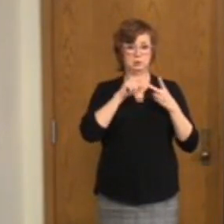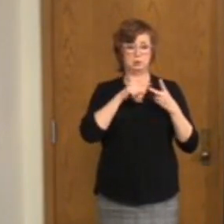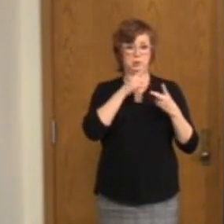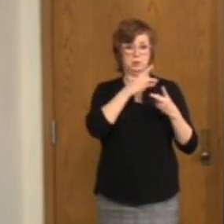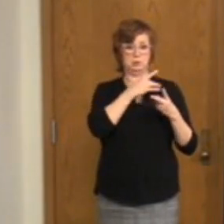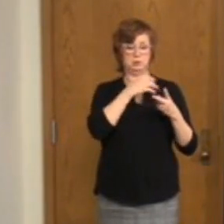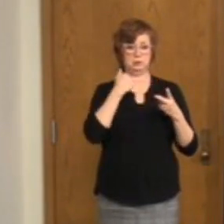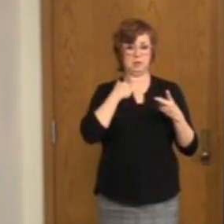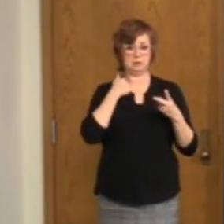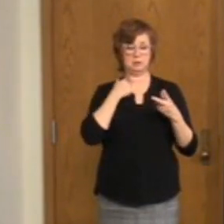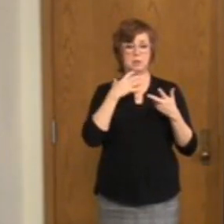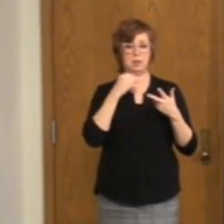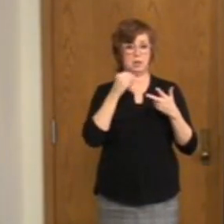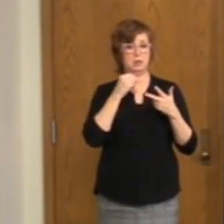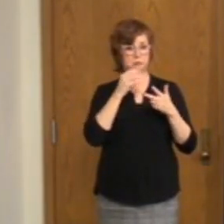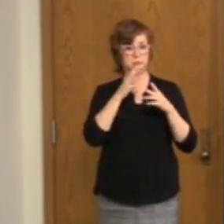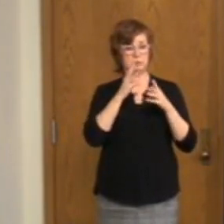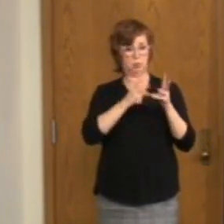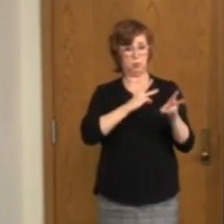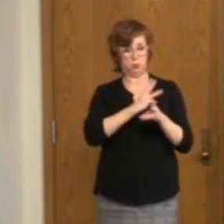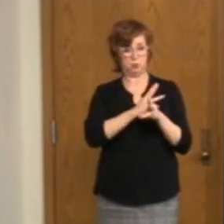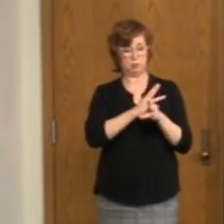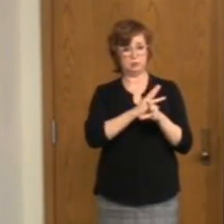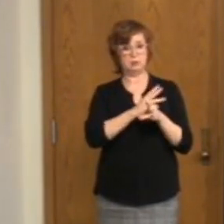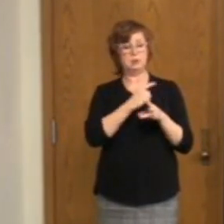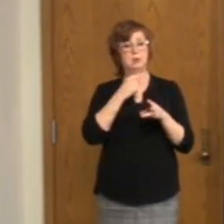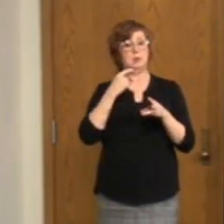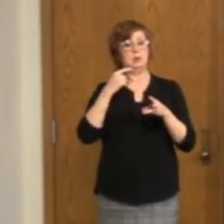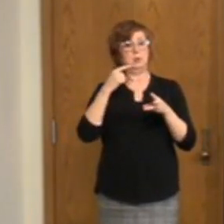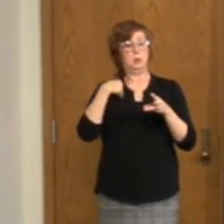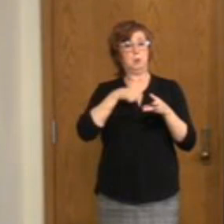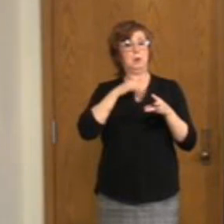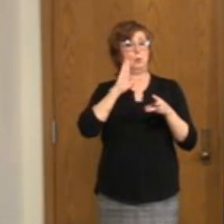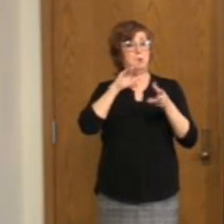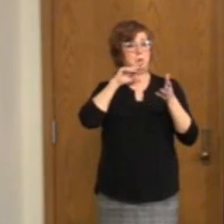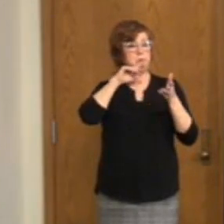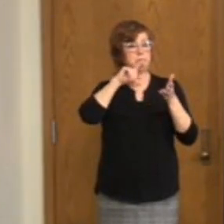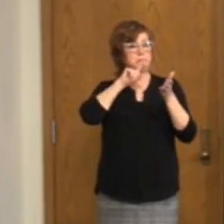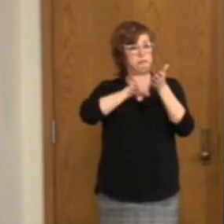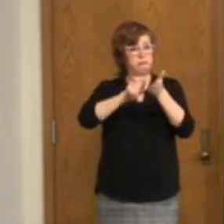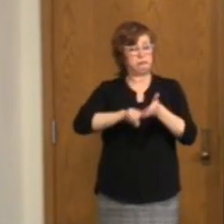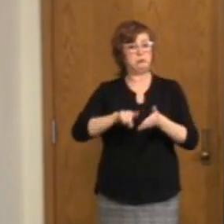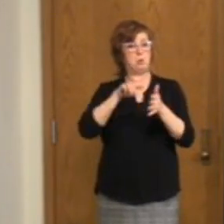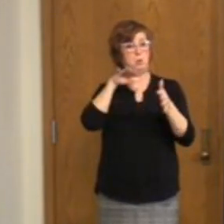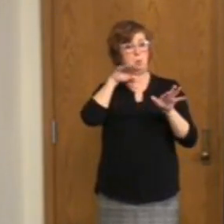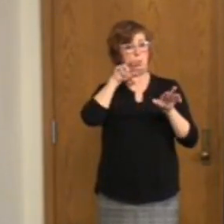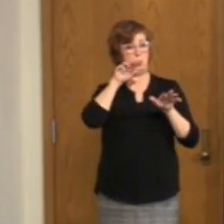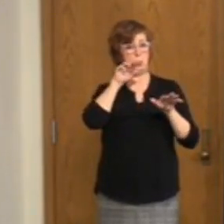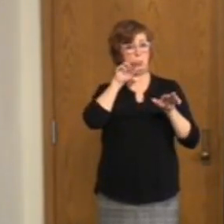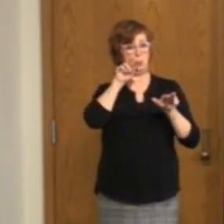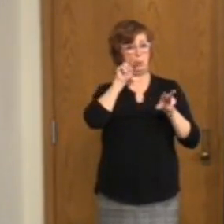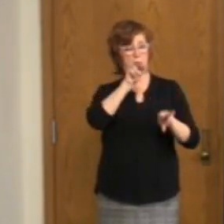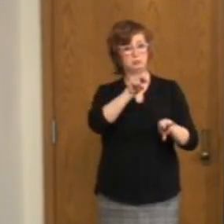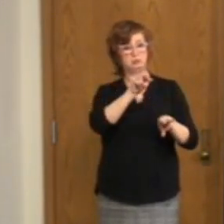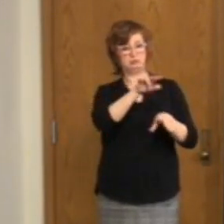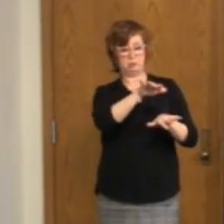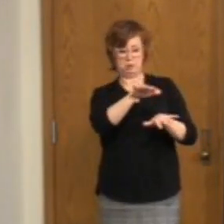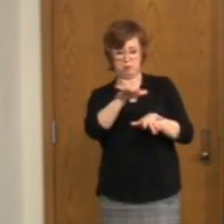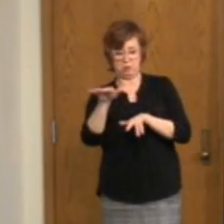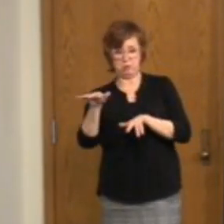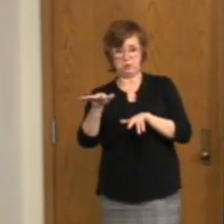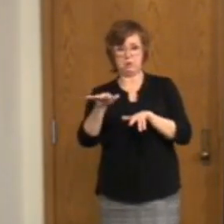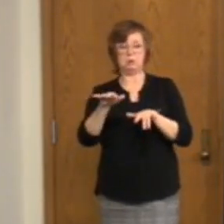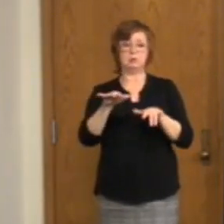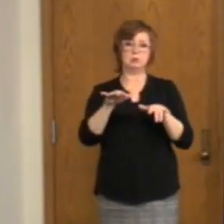effectiveness of vaccinations, and will continue to support our intent to vaccinate as